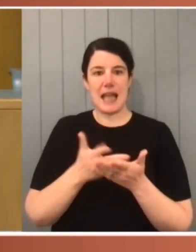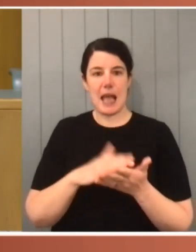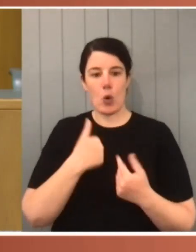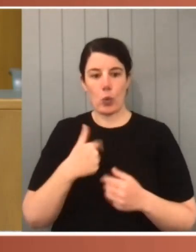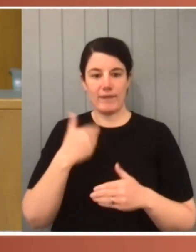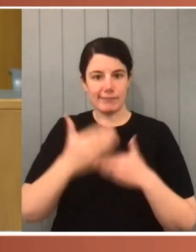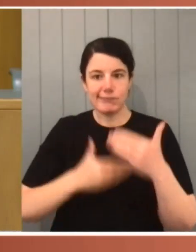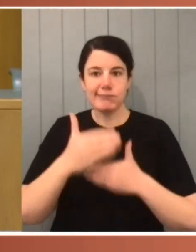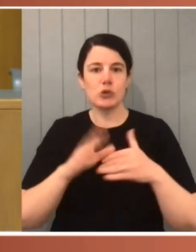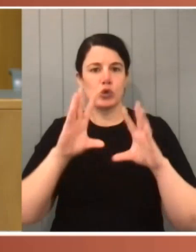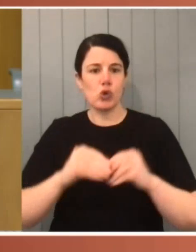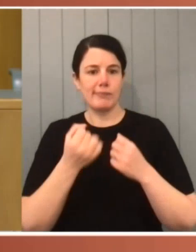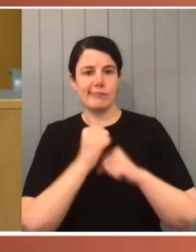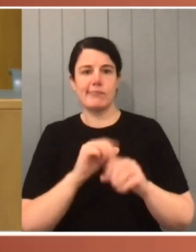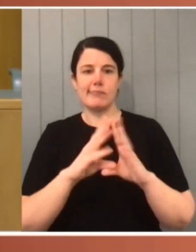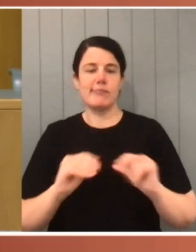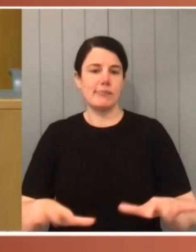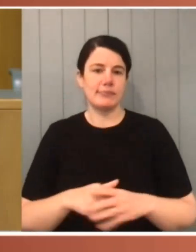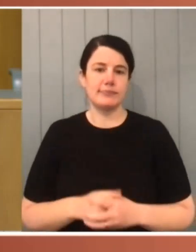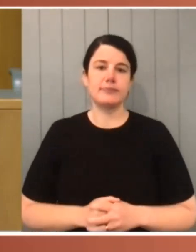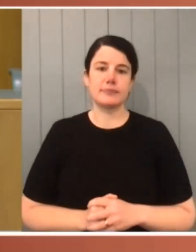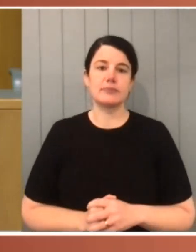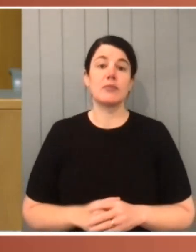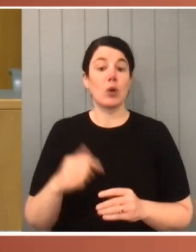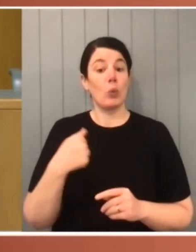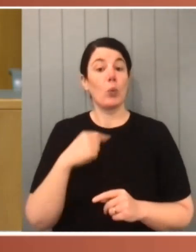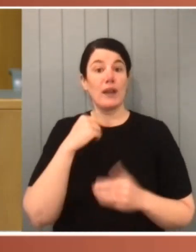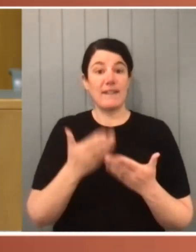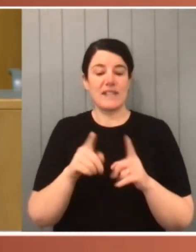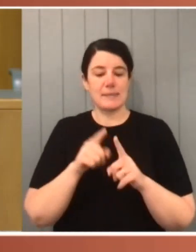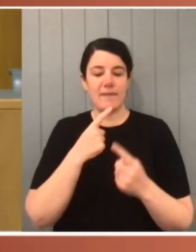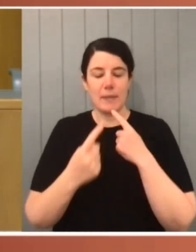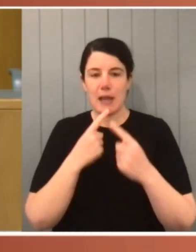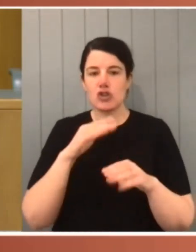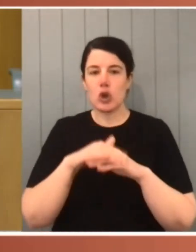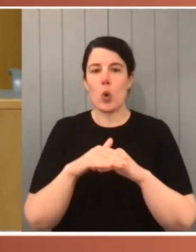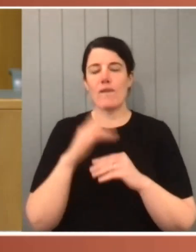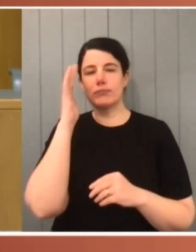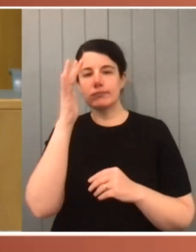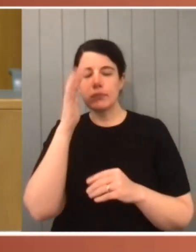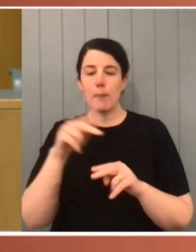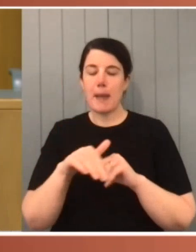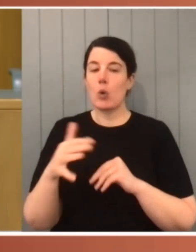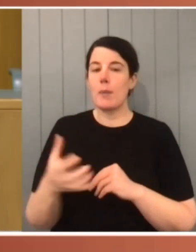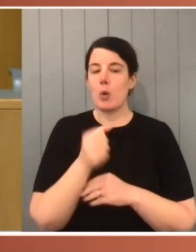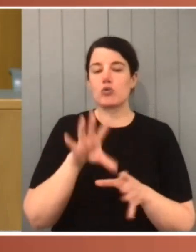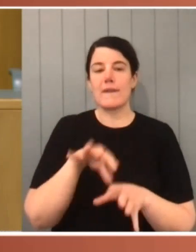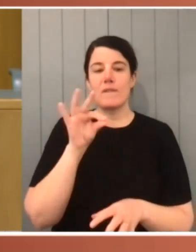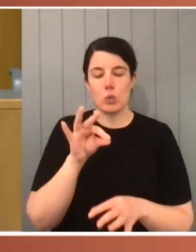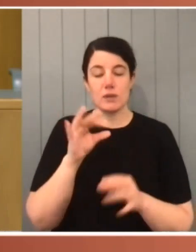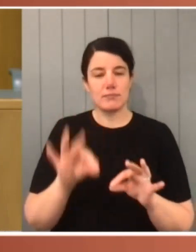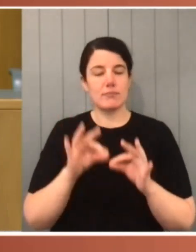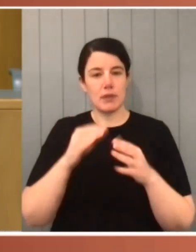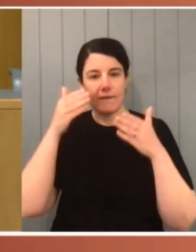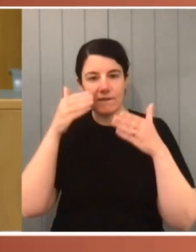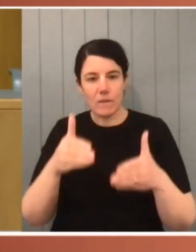abolition. Professor Bonotti will then provide some insights into the theoretical and philosophical dimensions of compulsory voting, with a particular focus on